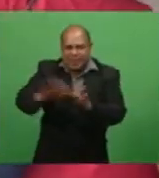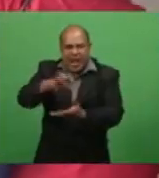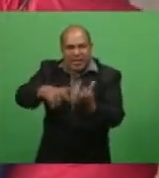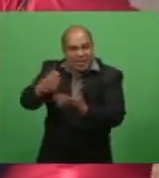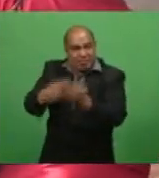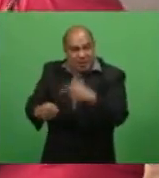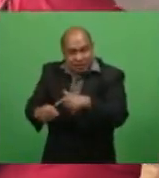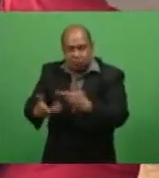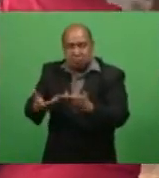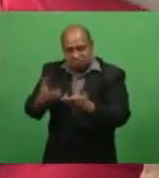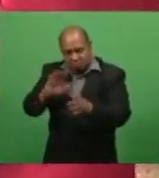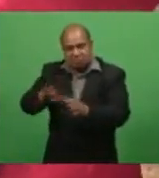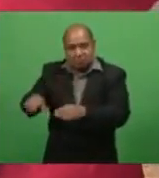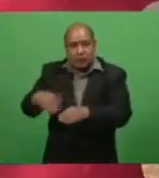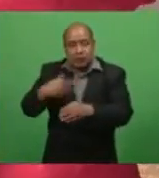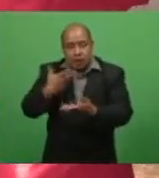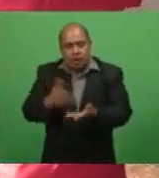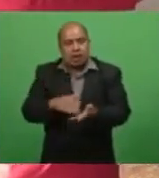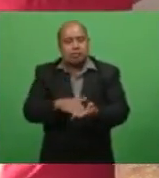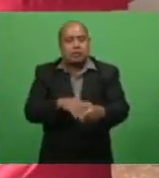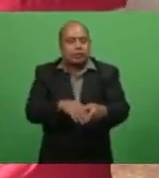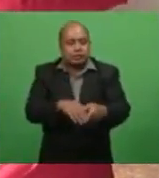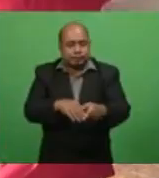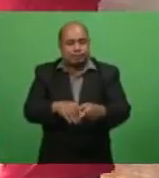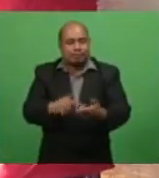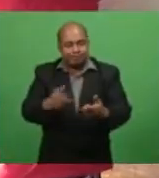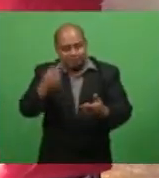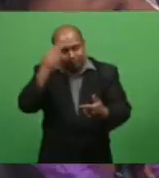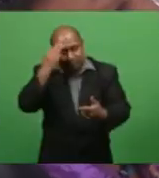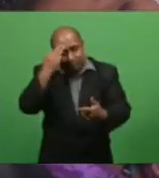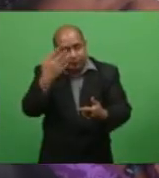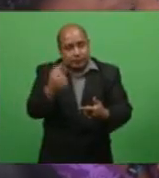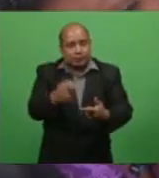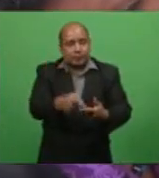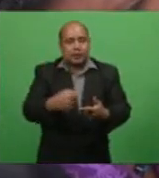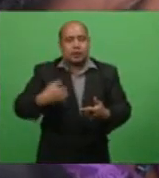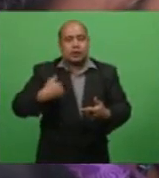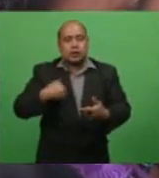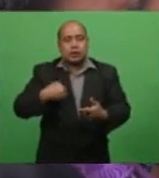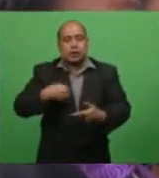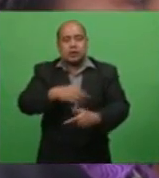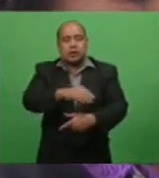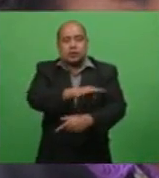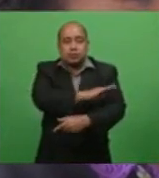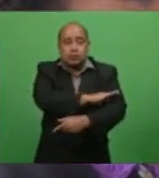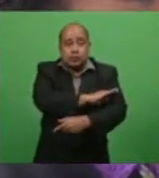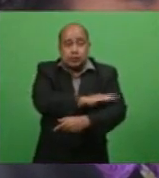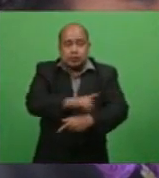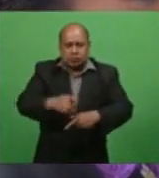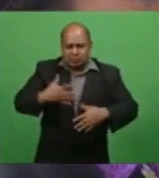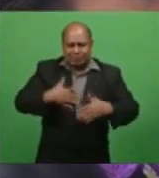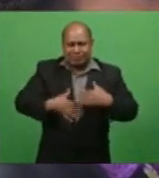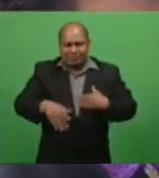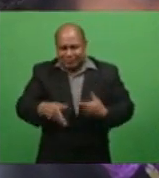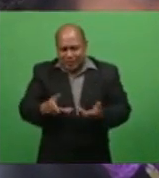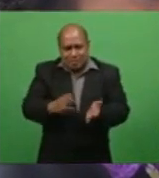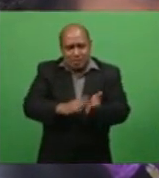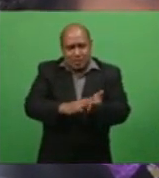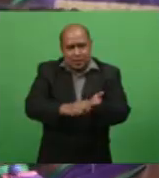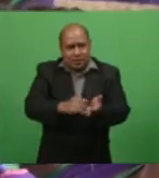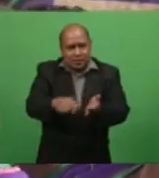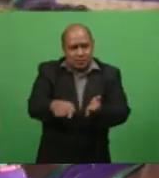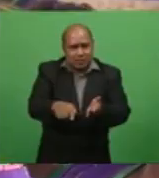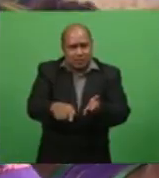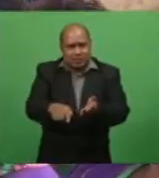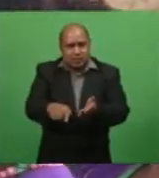the Lao group and Kandavu. Bainimarama highlights even though their own suffering, these mothers thought not of rebuilding